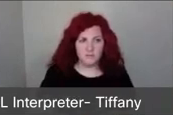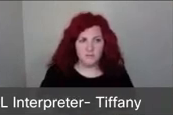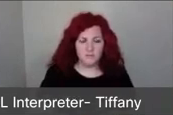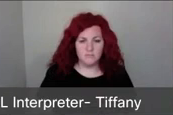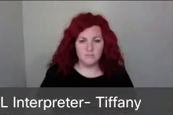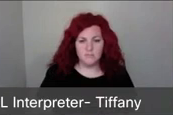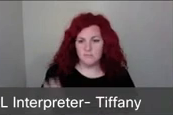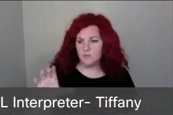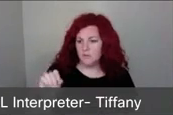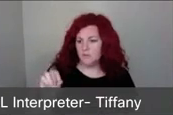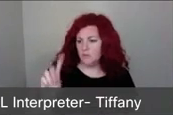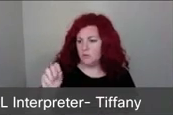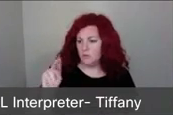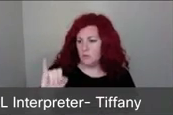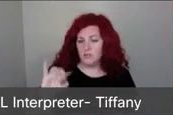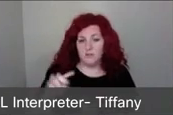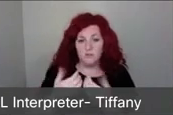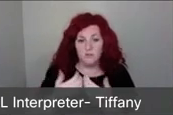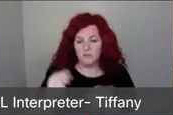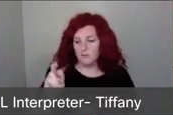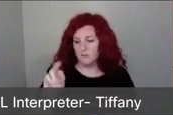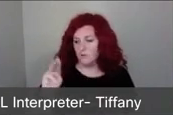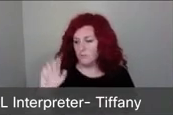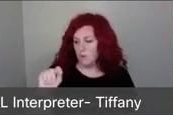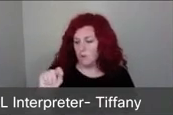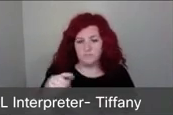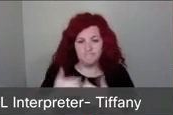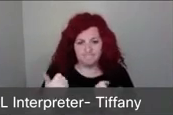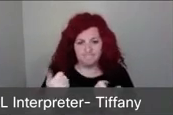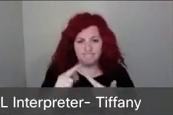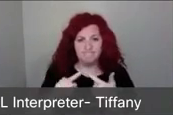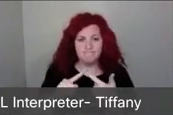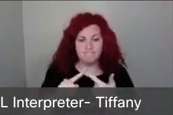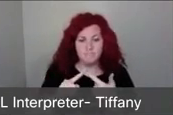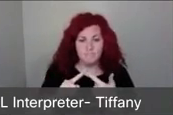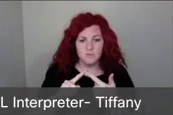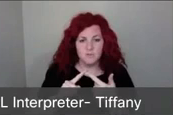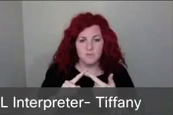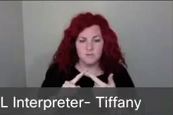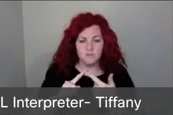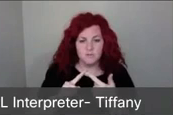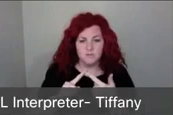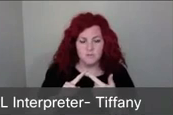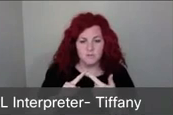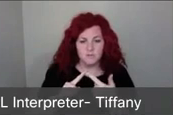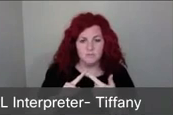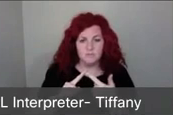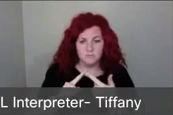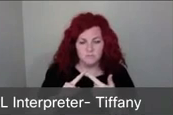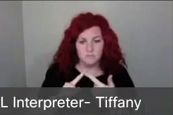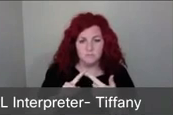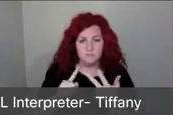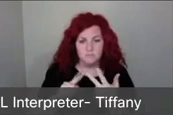Cardoning district is split. Vermont precinct is split. Cardoning precinct. Vermont precinct is